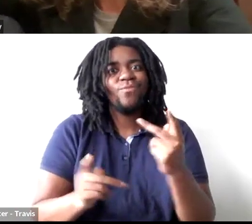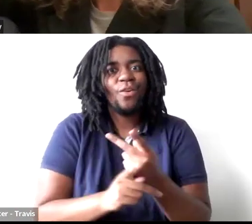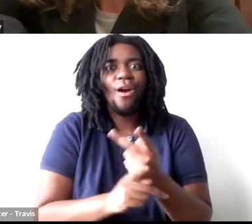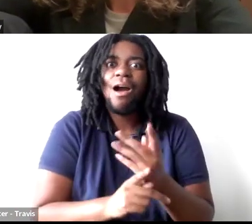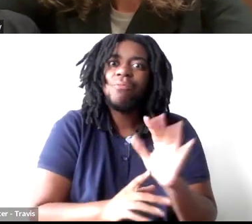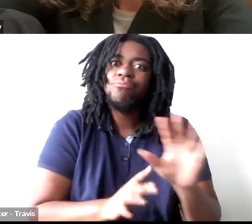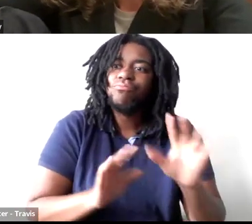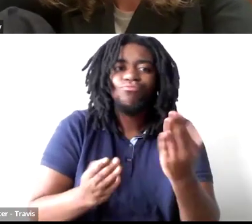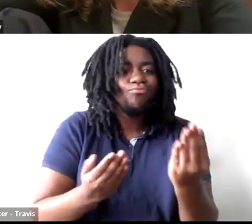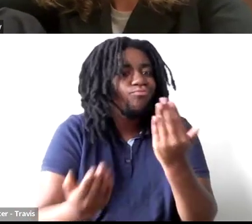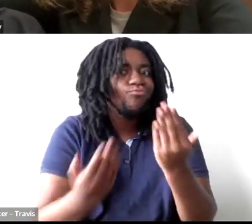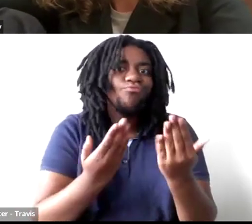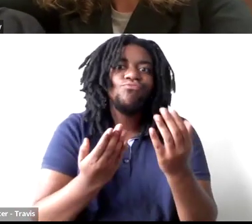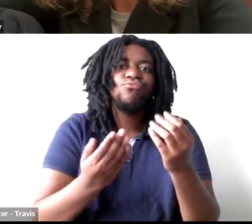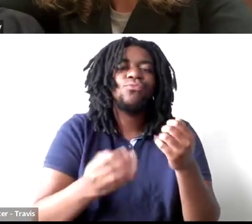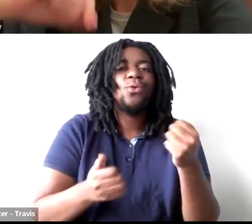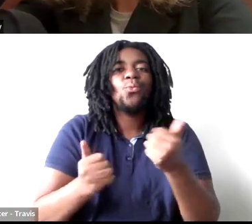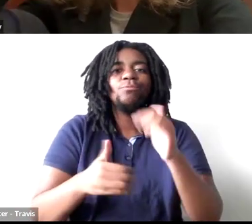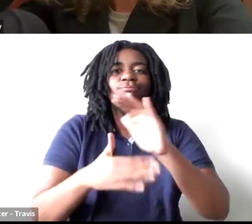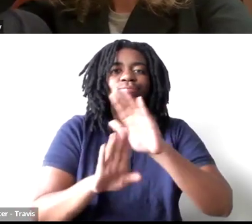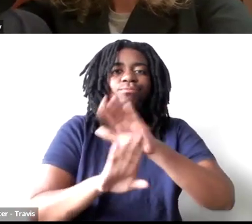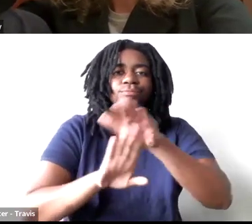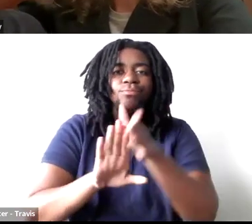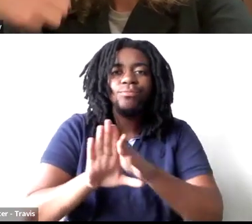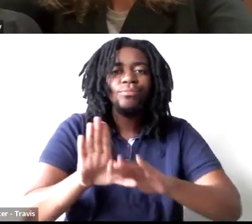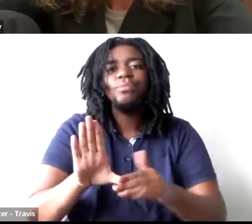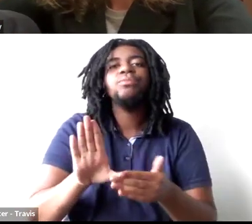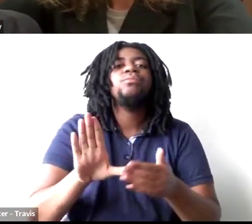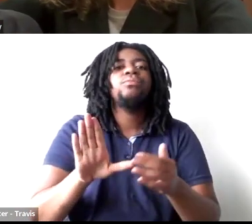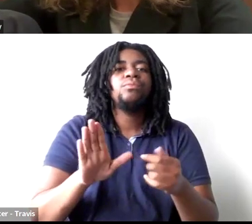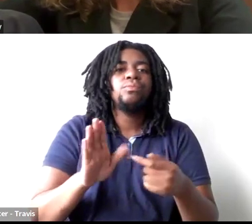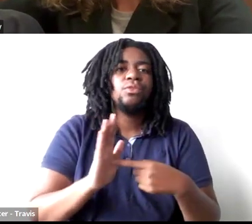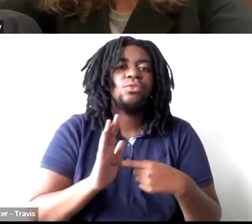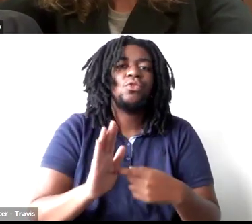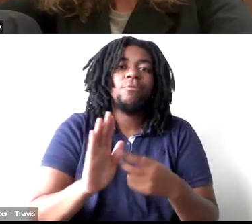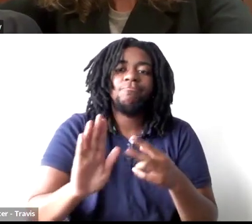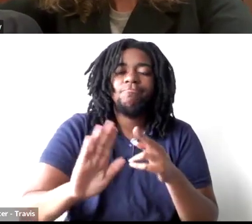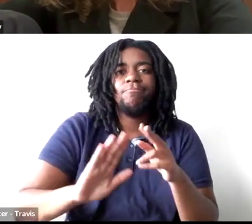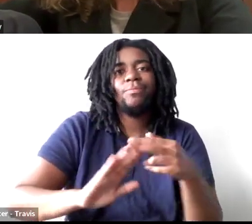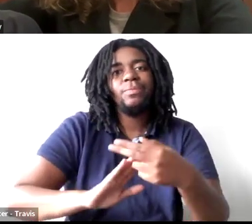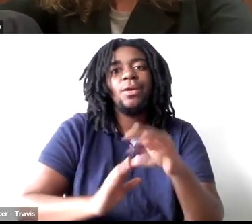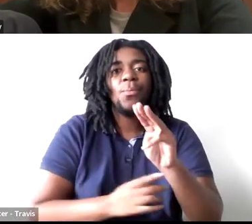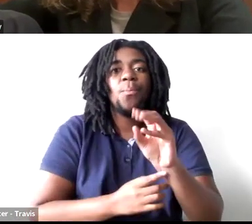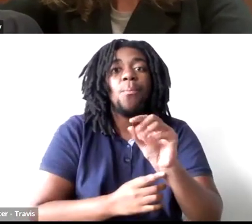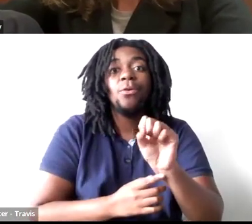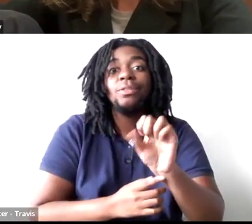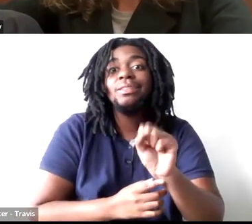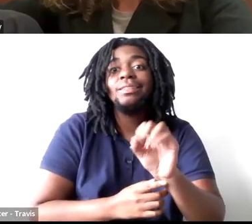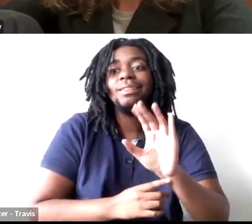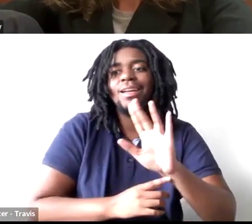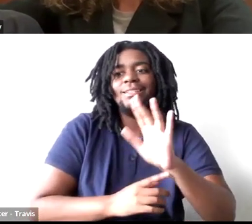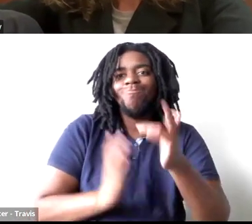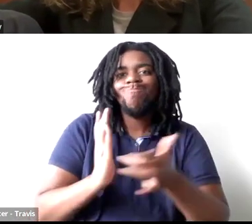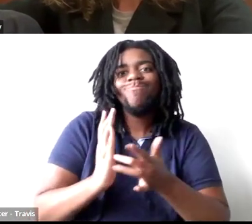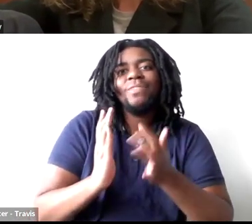which portraits, which silhouettes show the traces of Moses' hand and his eye and his composition, his approach.